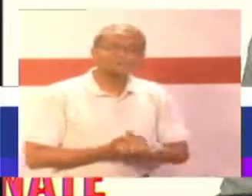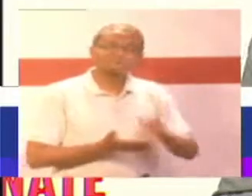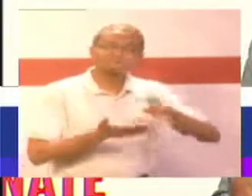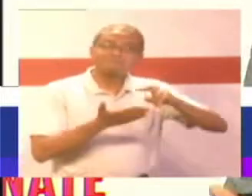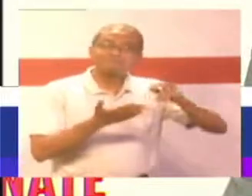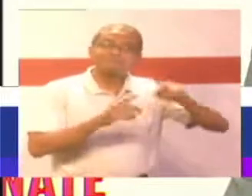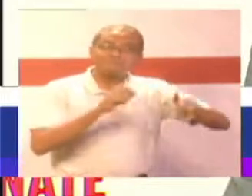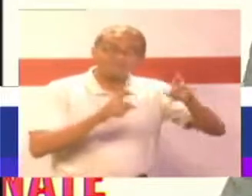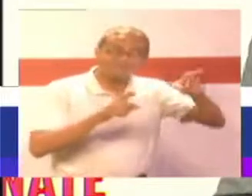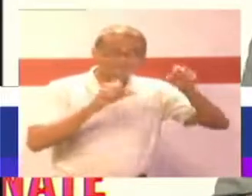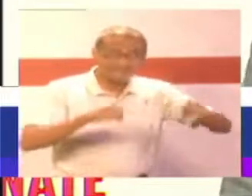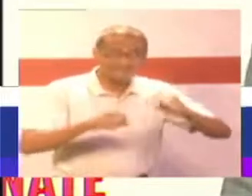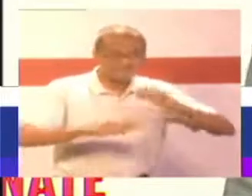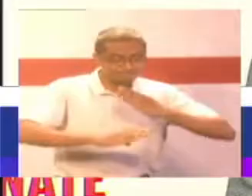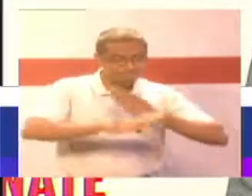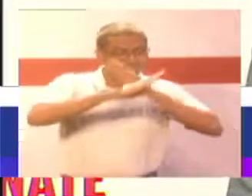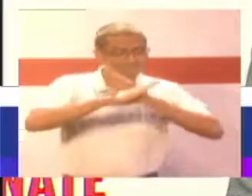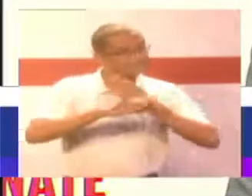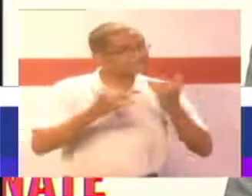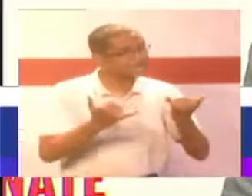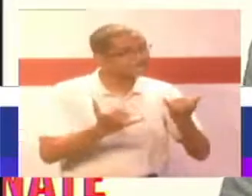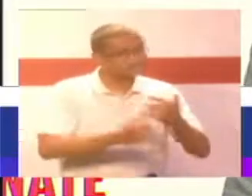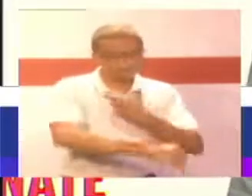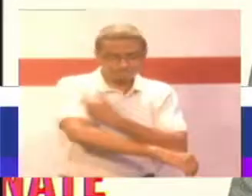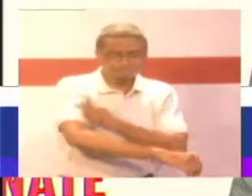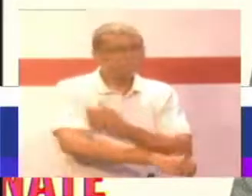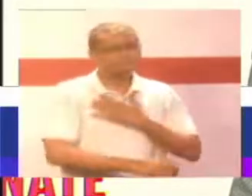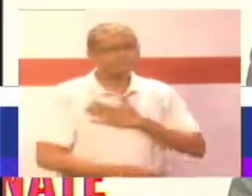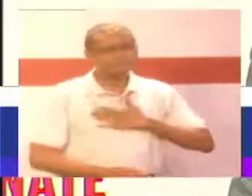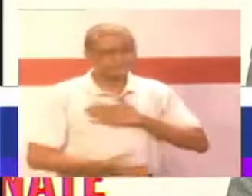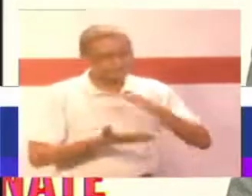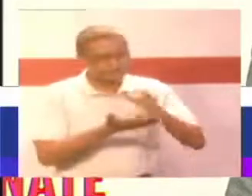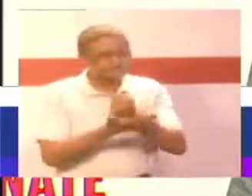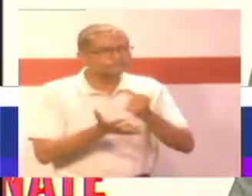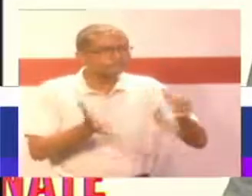preventable. So I'd like to take the opportunity to encourage